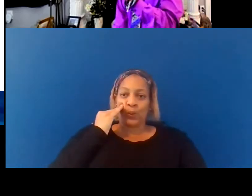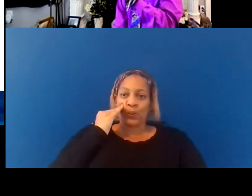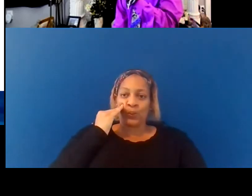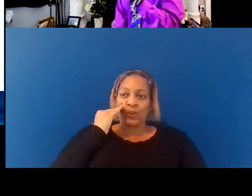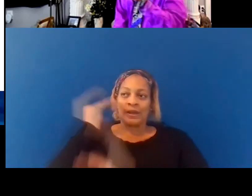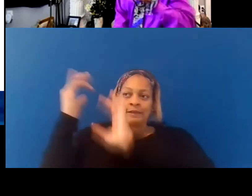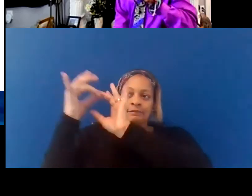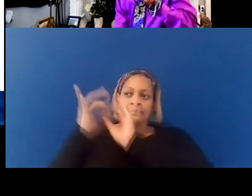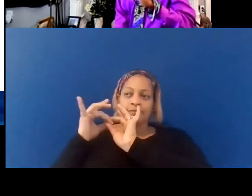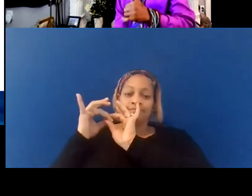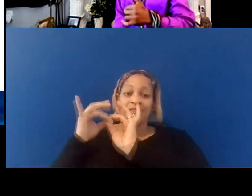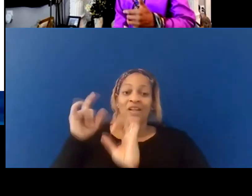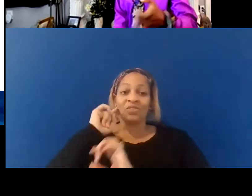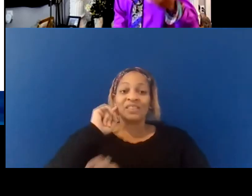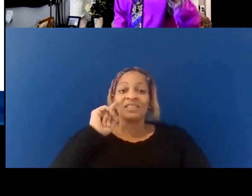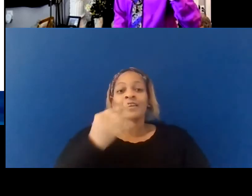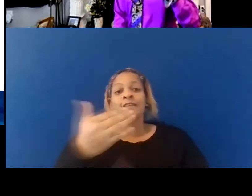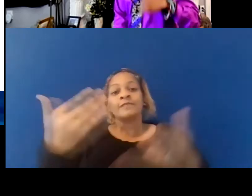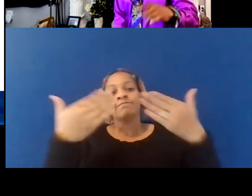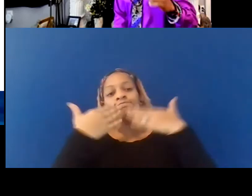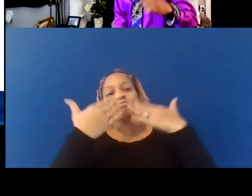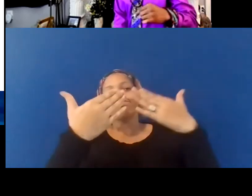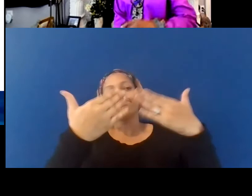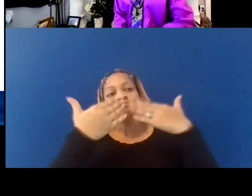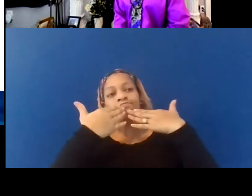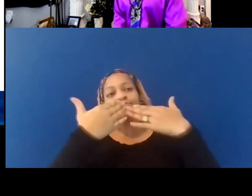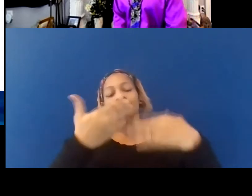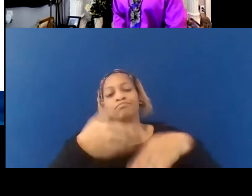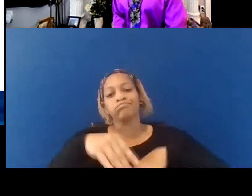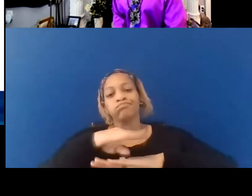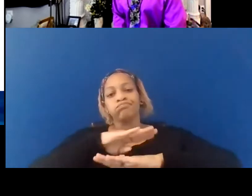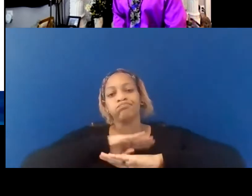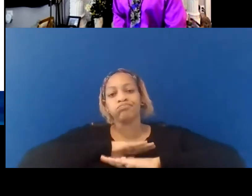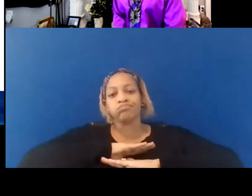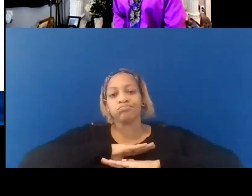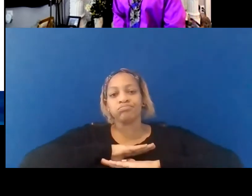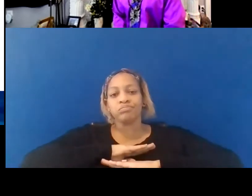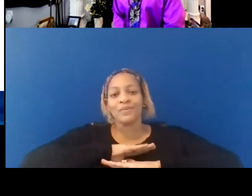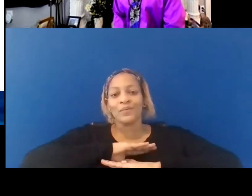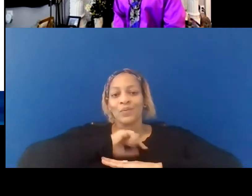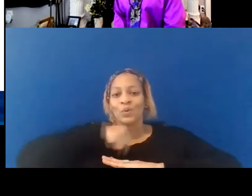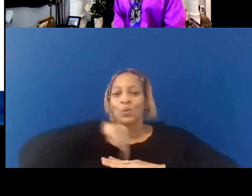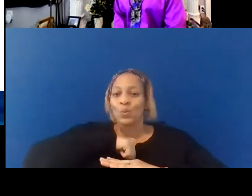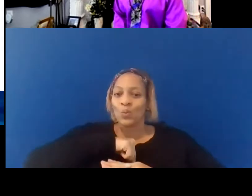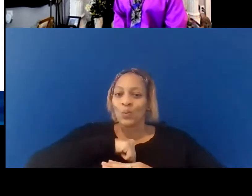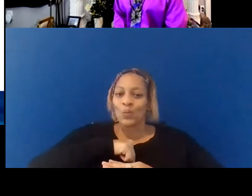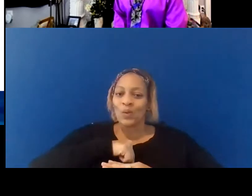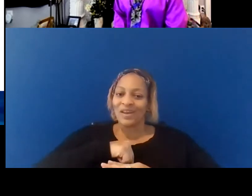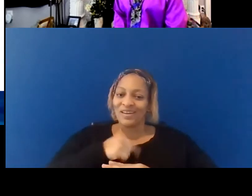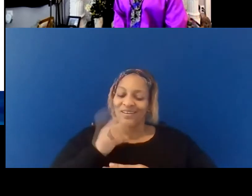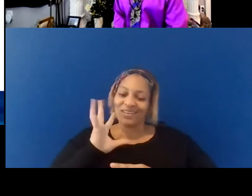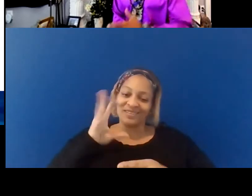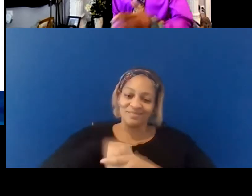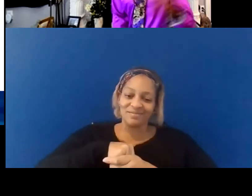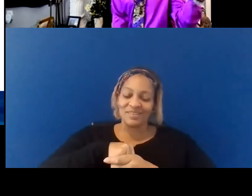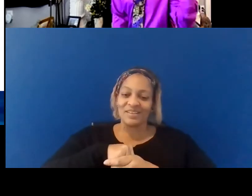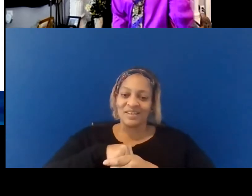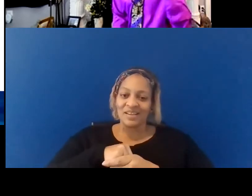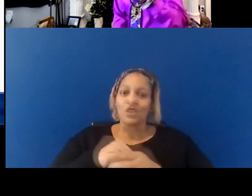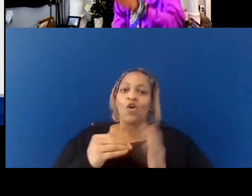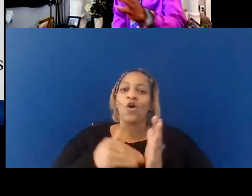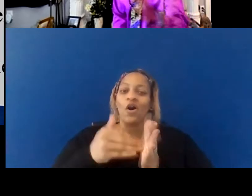Gratitude gives us the opportunity to be in that state of consciousness more often and